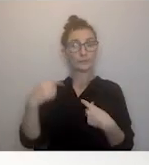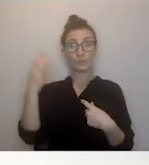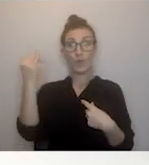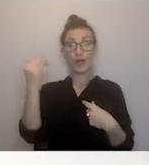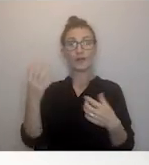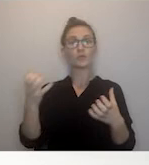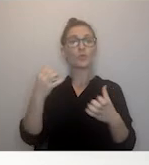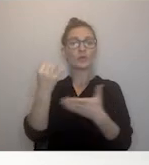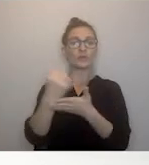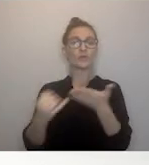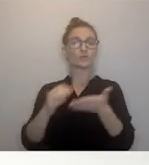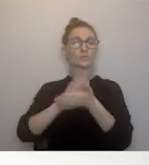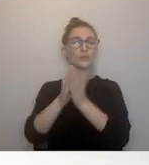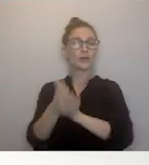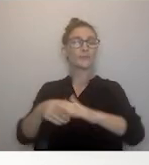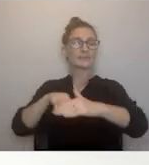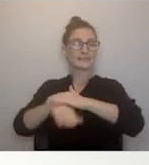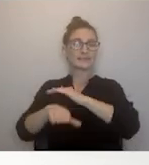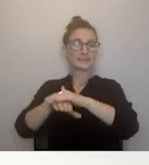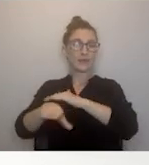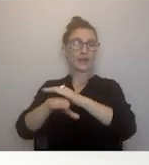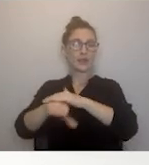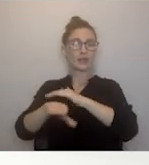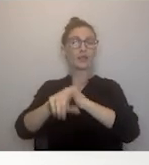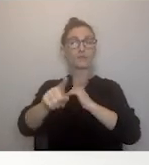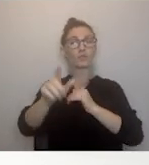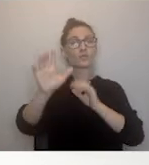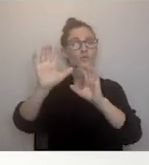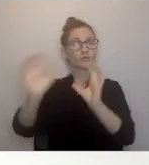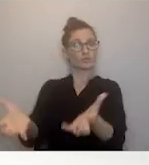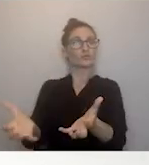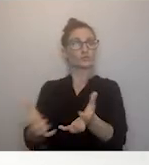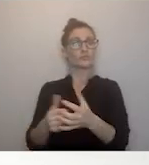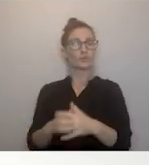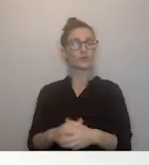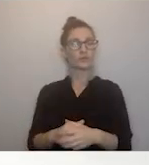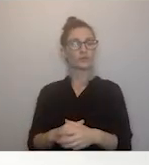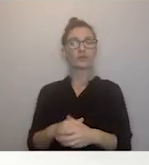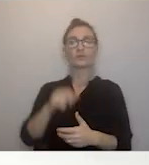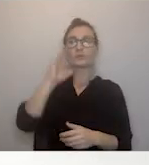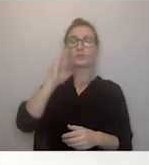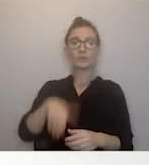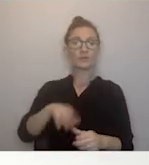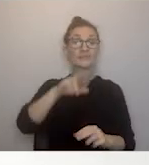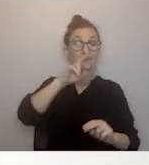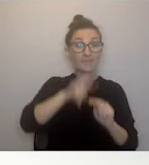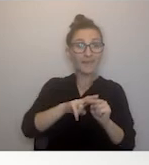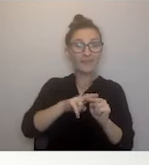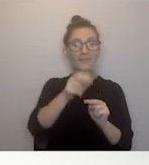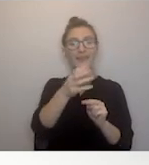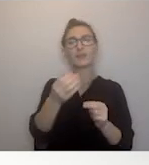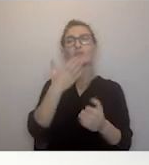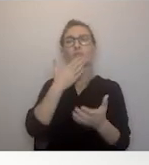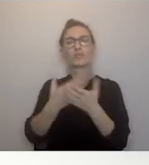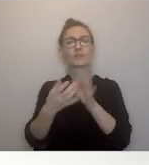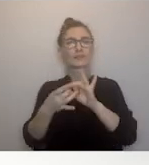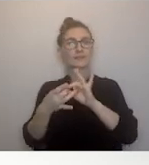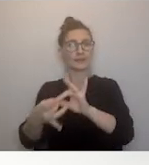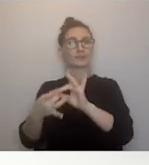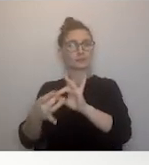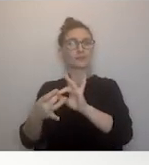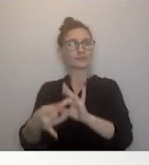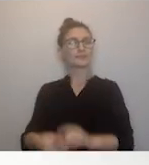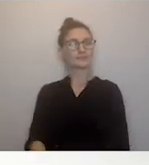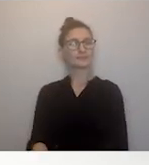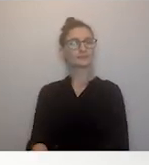you're here is because you want to make the arts accessible for whatever your population is that you're trying to serve, because we know that the arts are fun, and it's a great